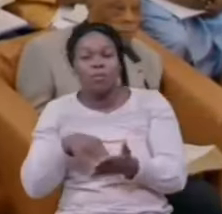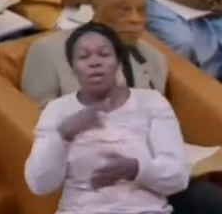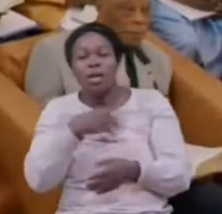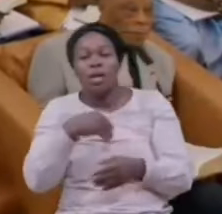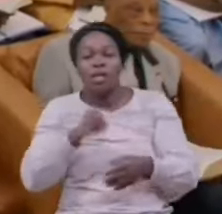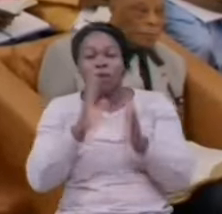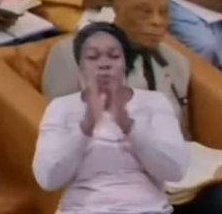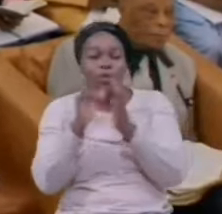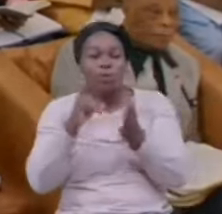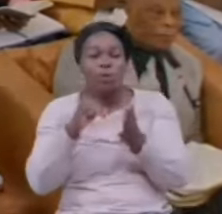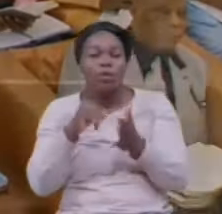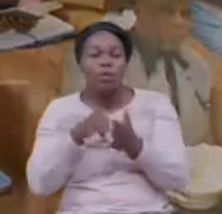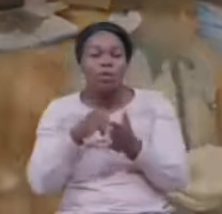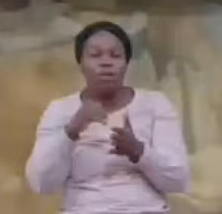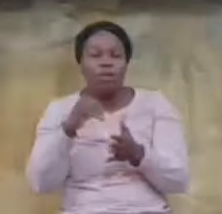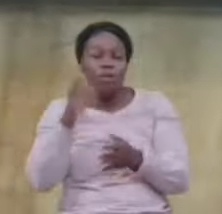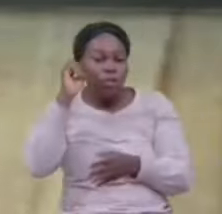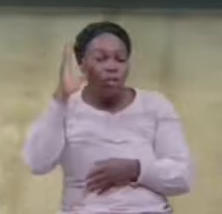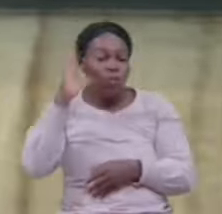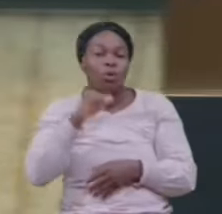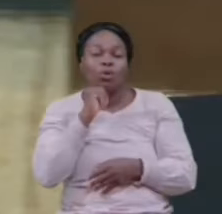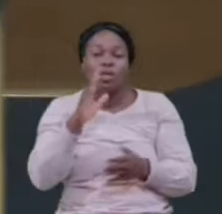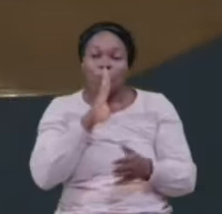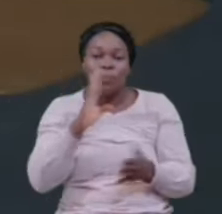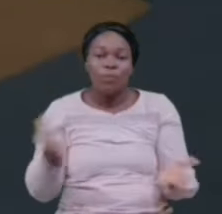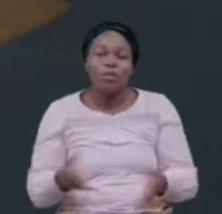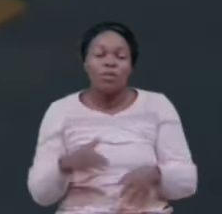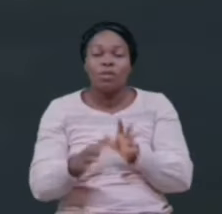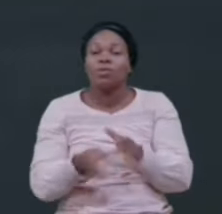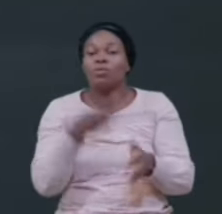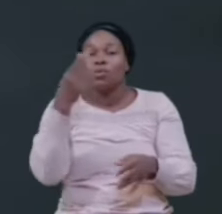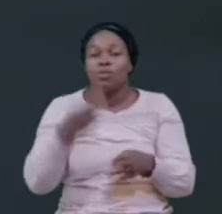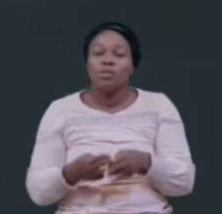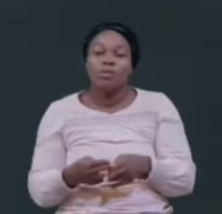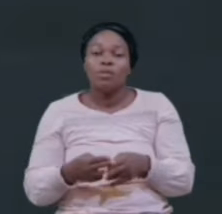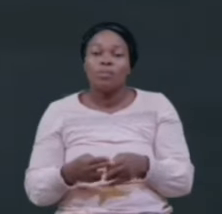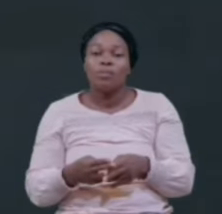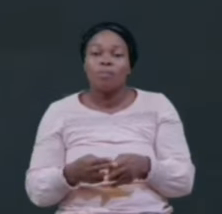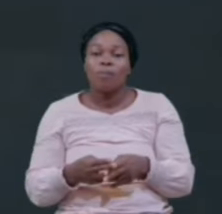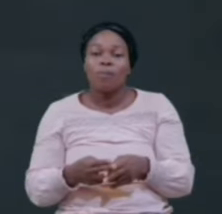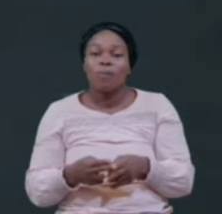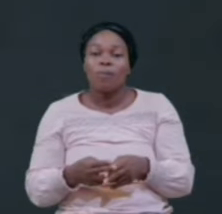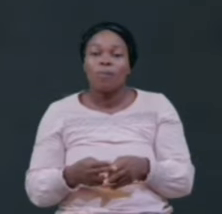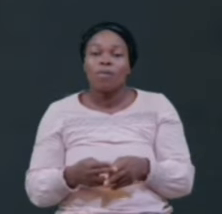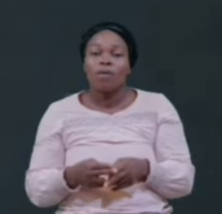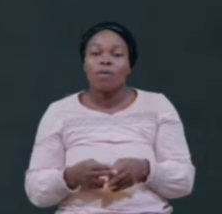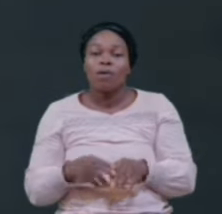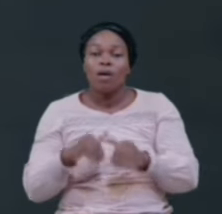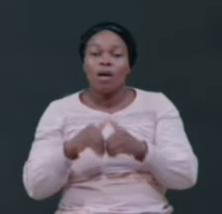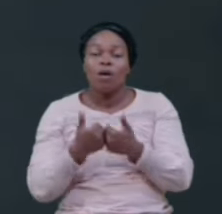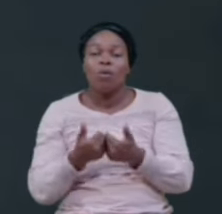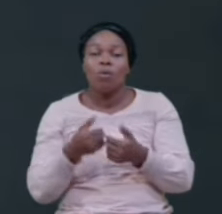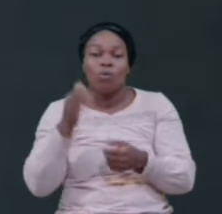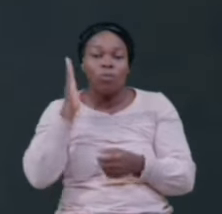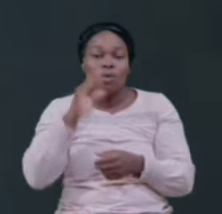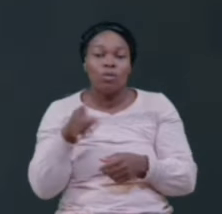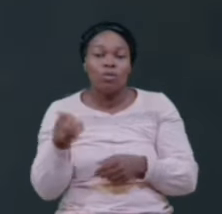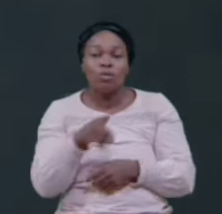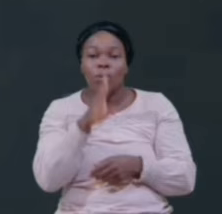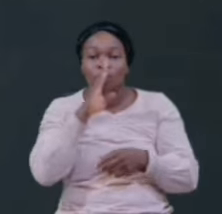know, we're looking at Moses. Moses, what's the matter? How are you so strong and so